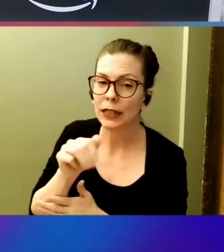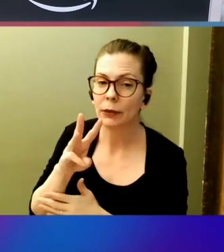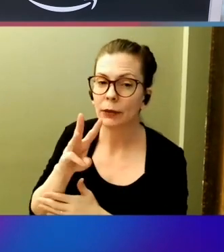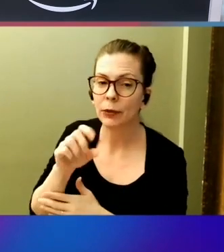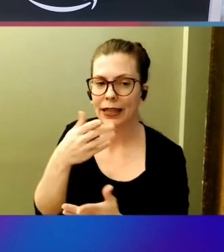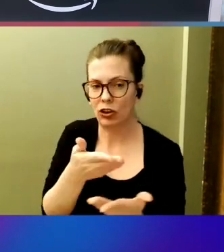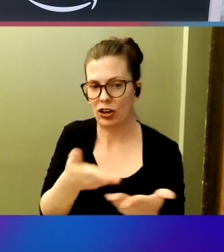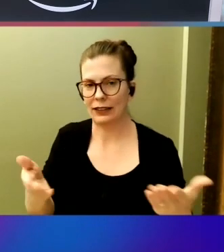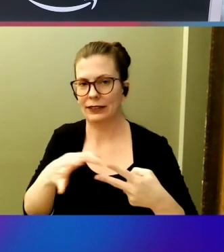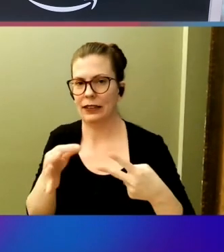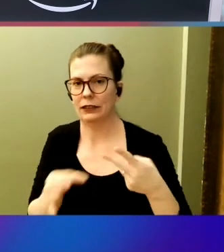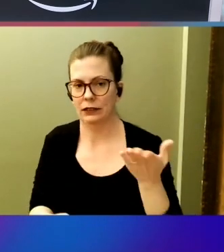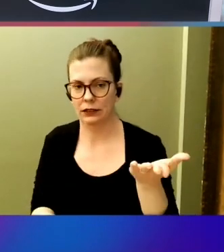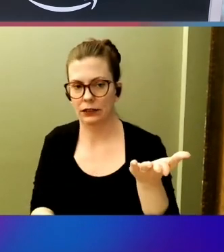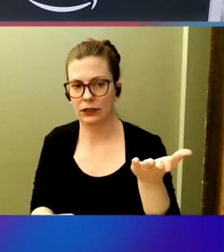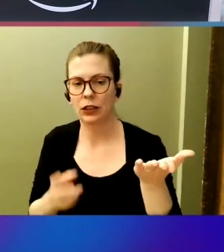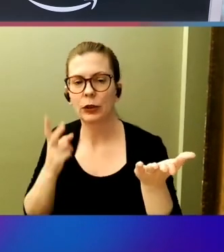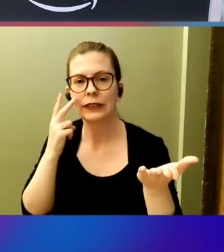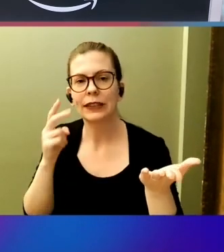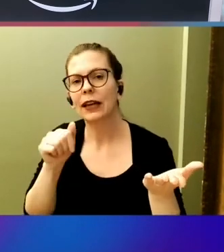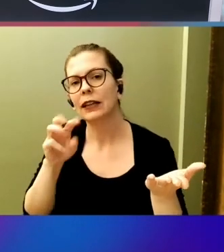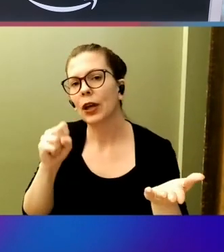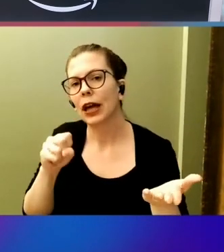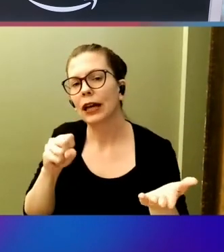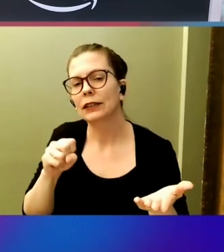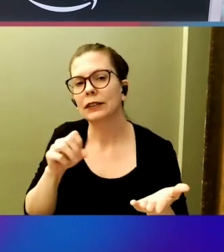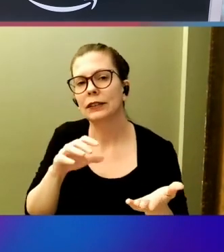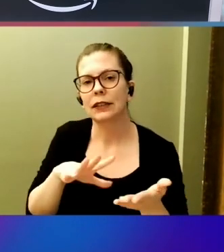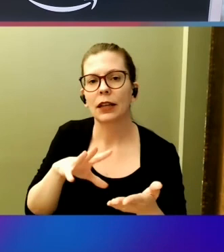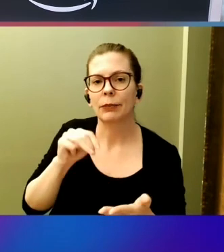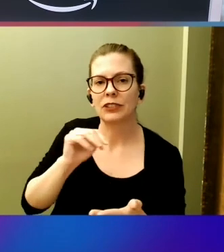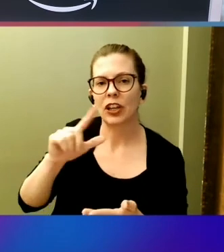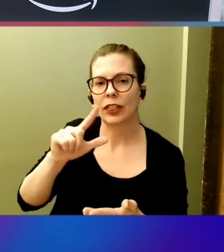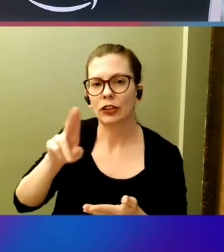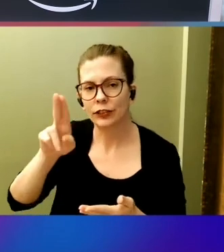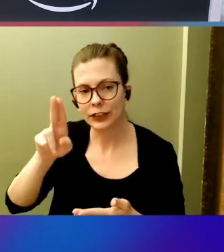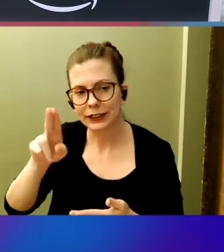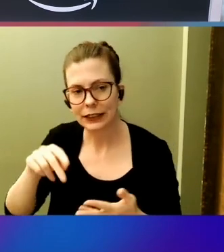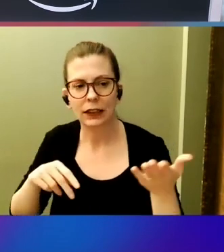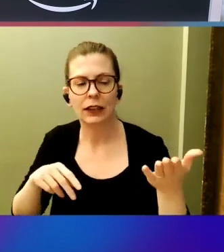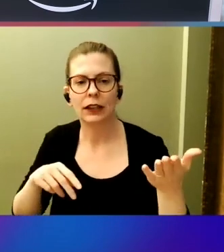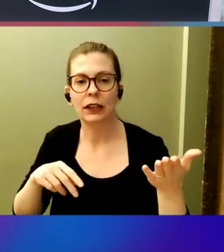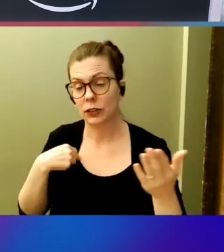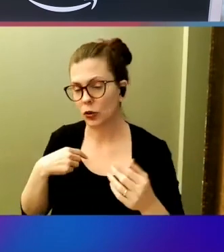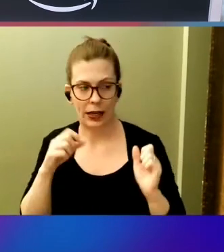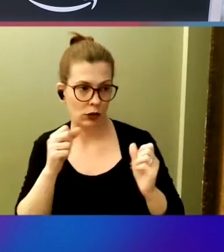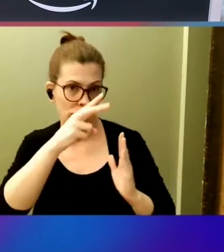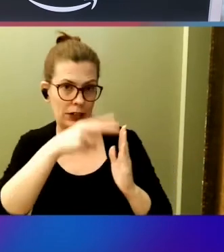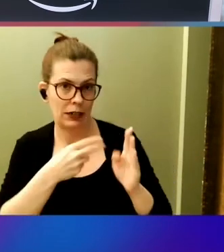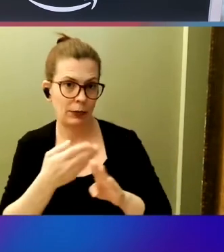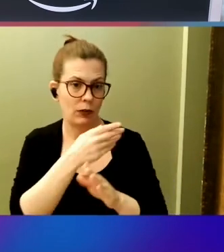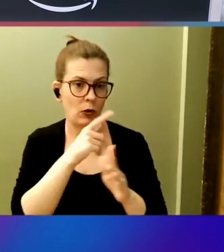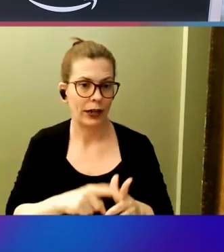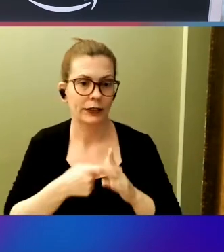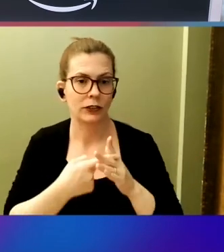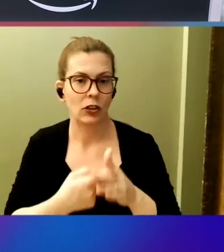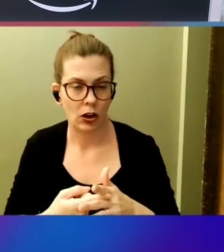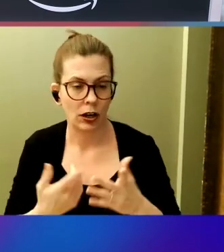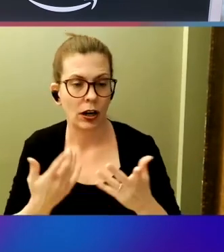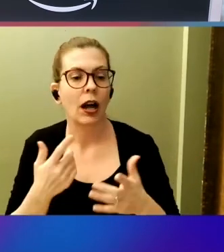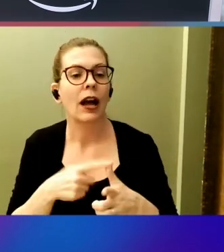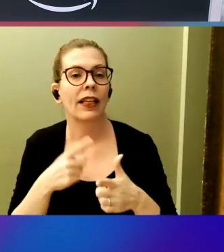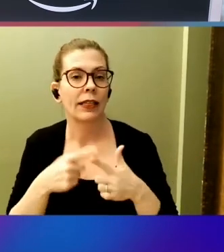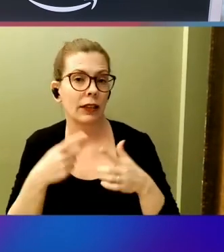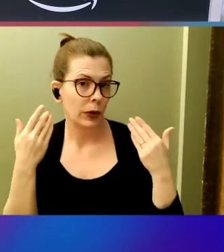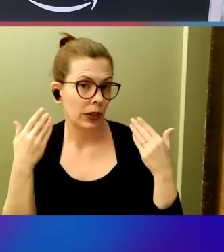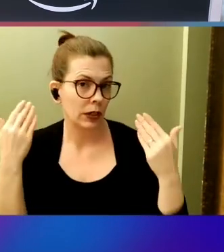So you see Great. the AWS Machine Learning University. So I can read that before I get started, and then once I want to start doing exercises,